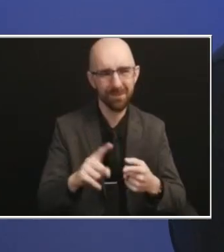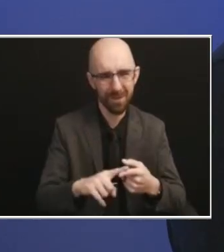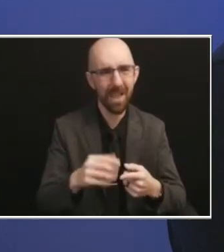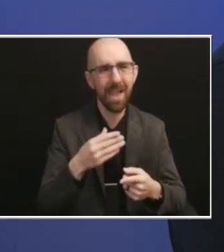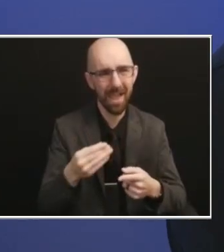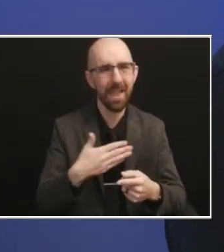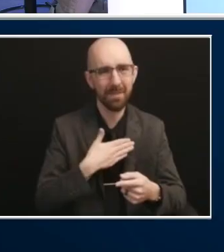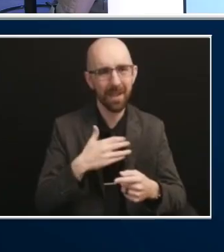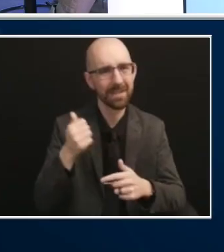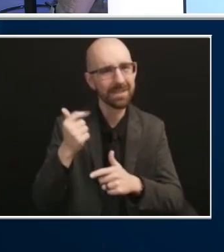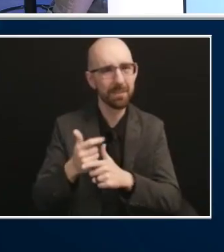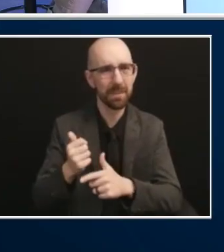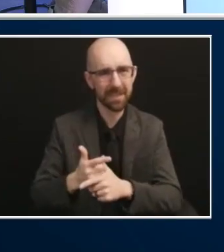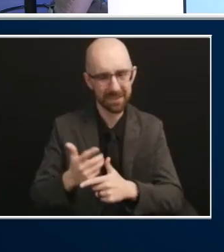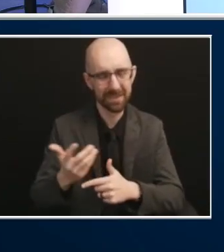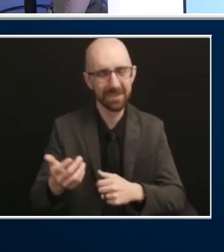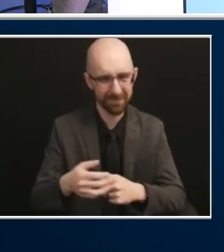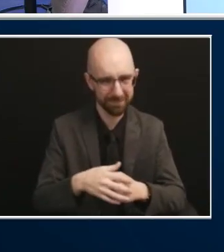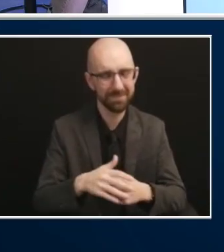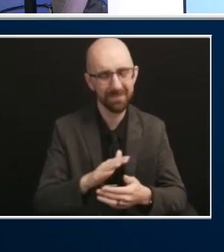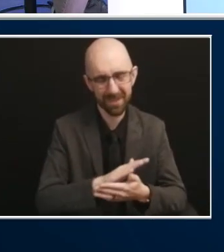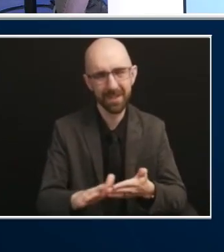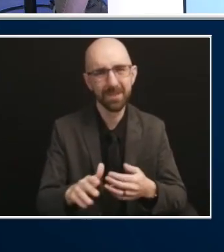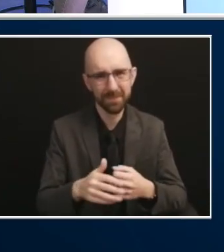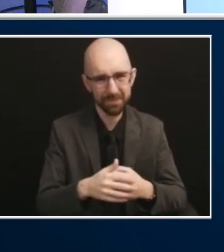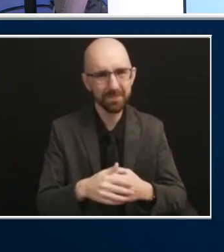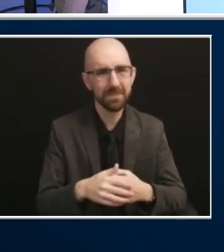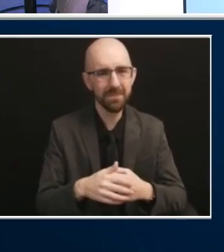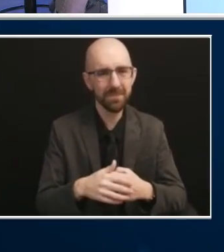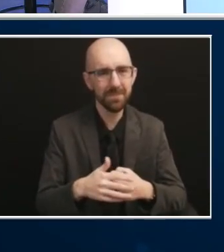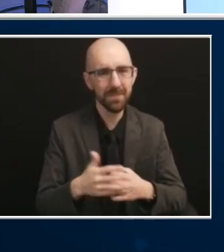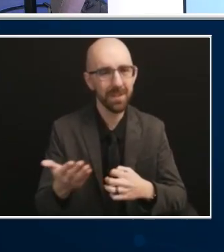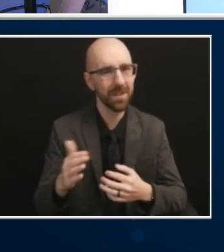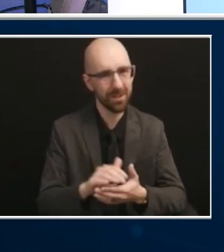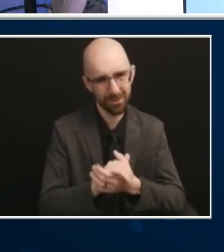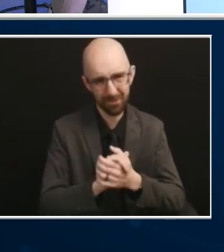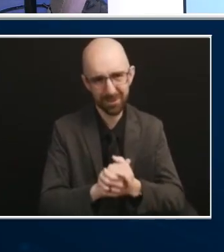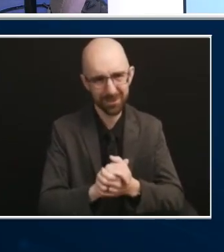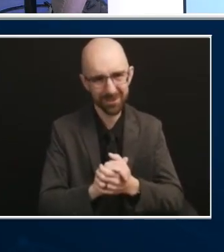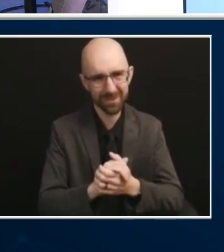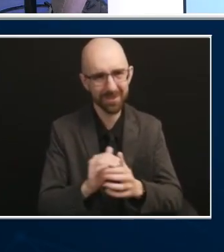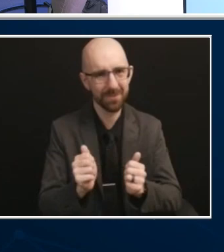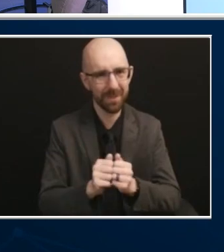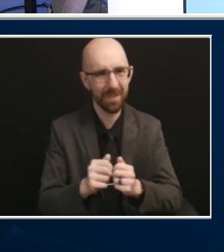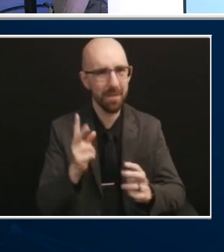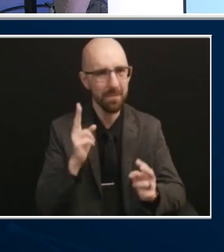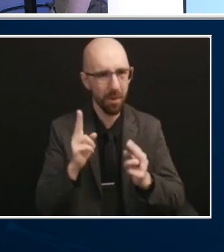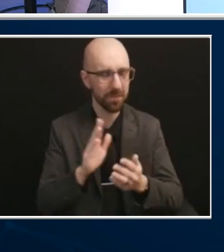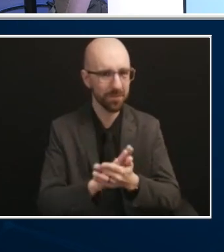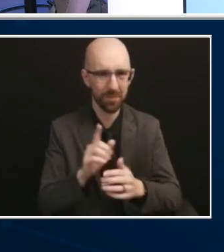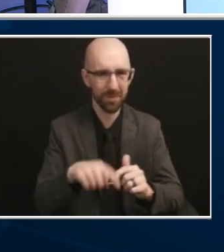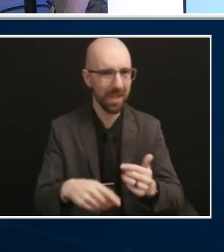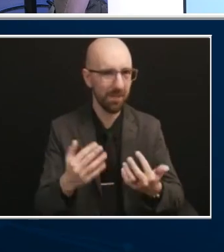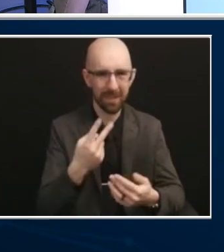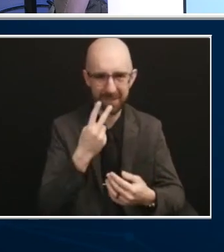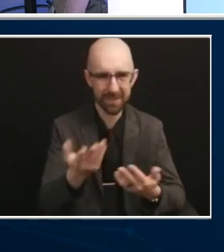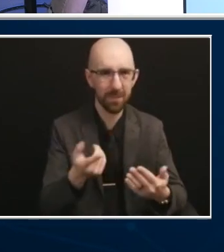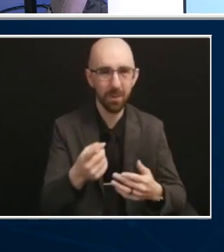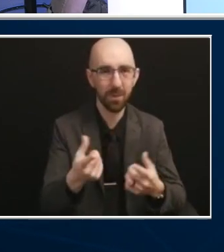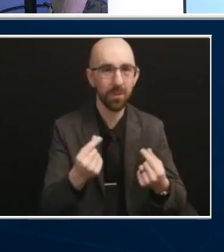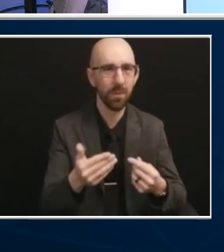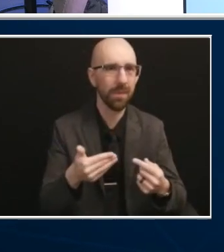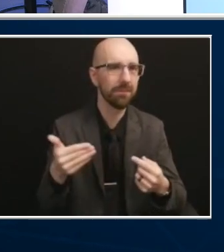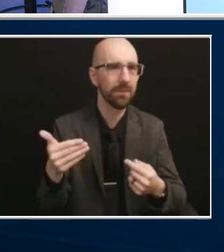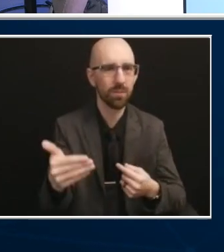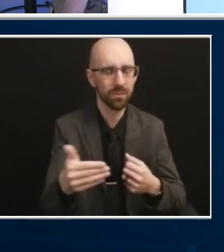siblings. Oh, nice. And well, congratulations with barber school. Can't wait to see what you do in the future. And